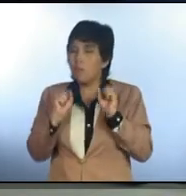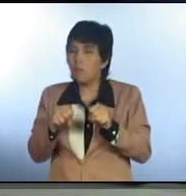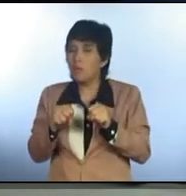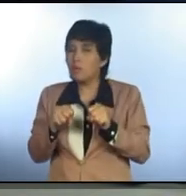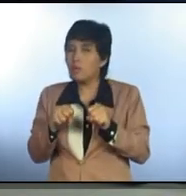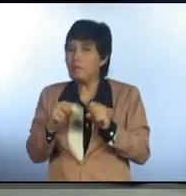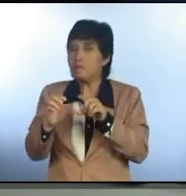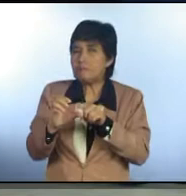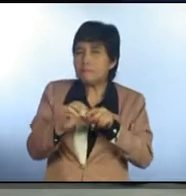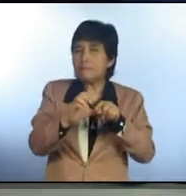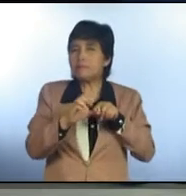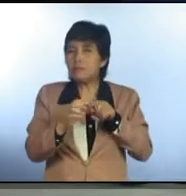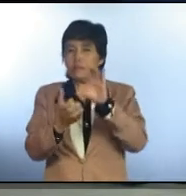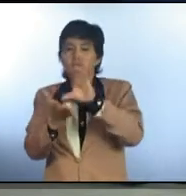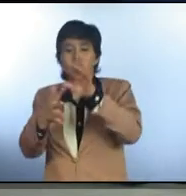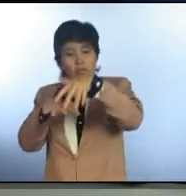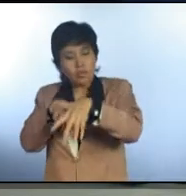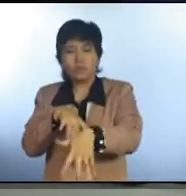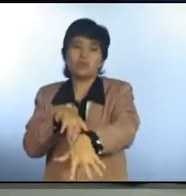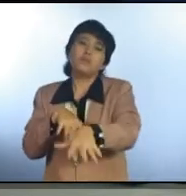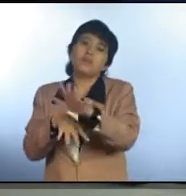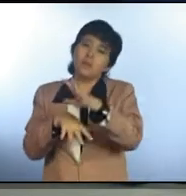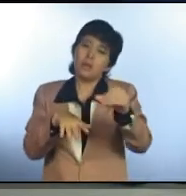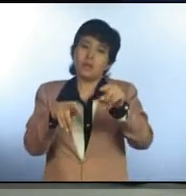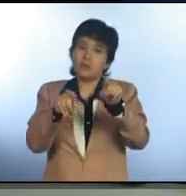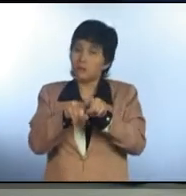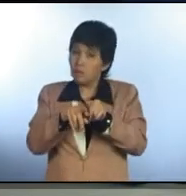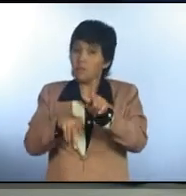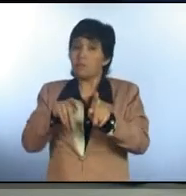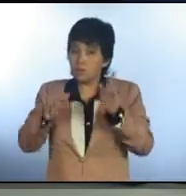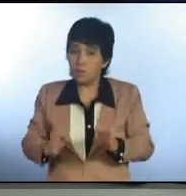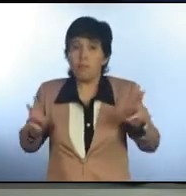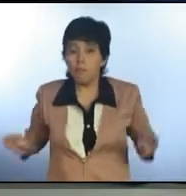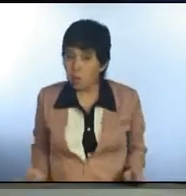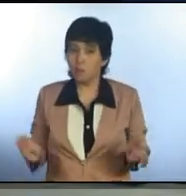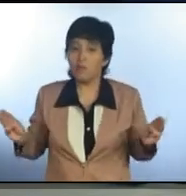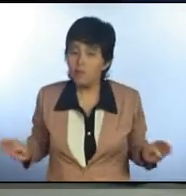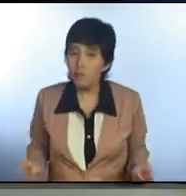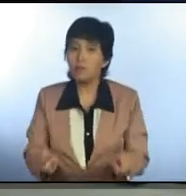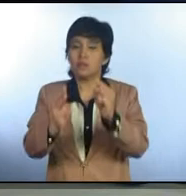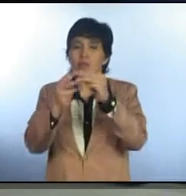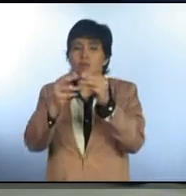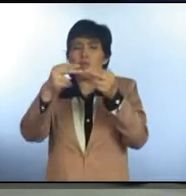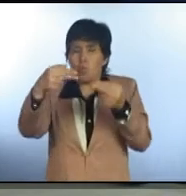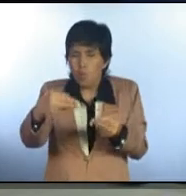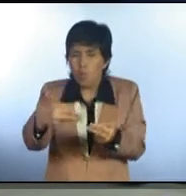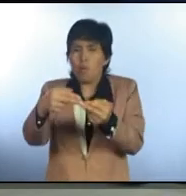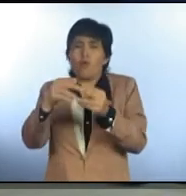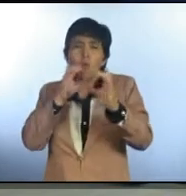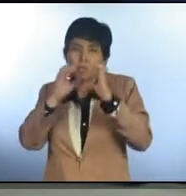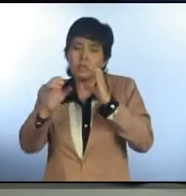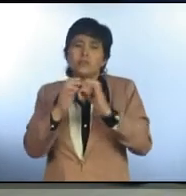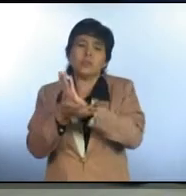to engage in a central route. And also if the person is motivated enough to engage in the